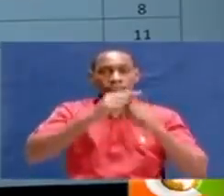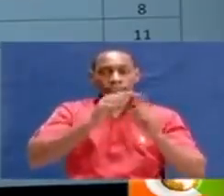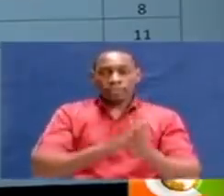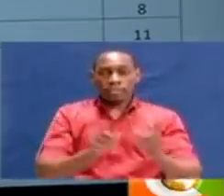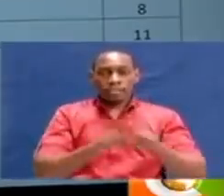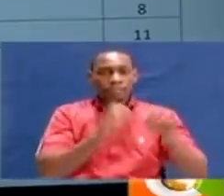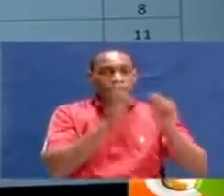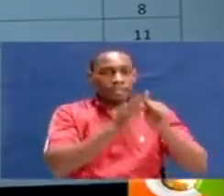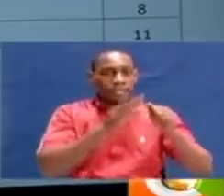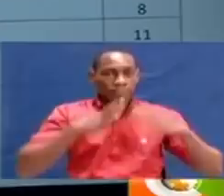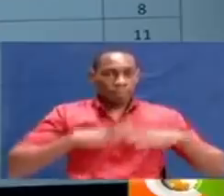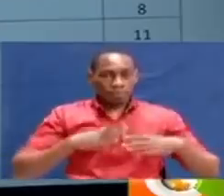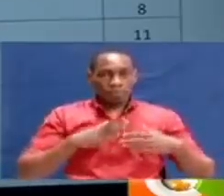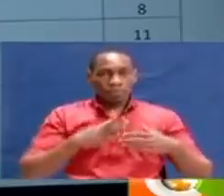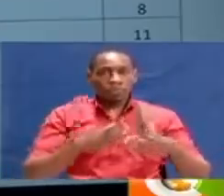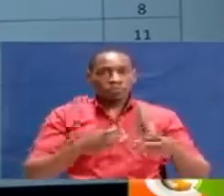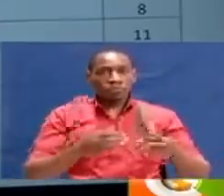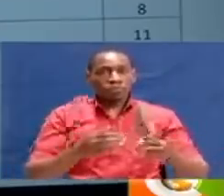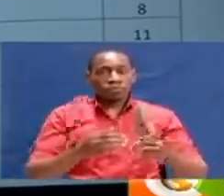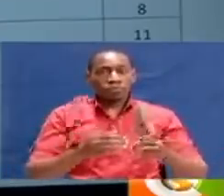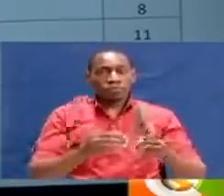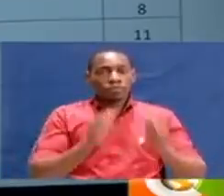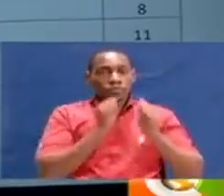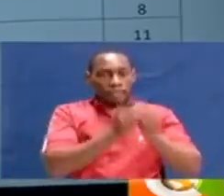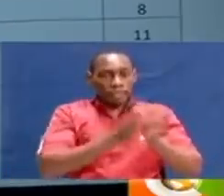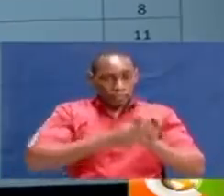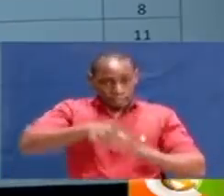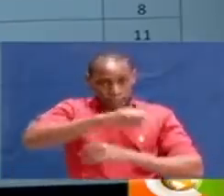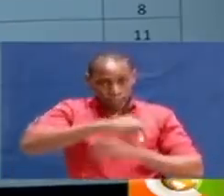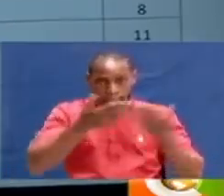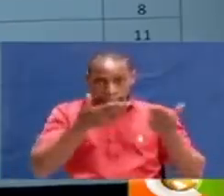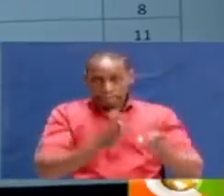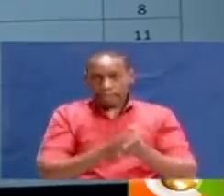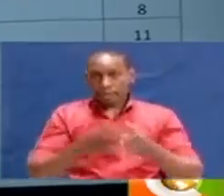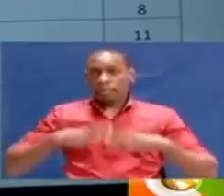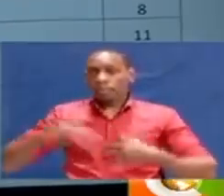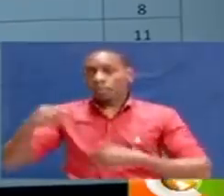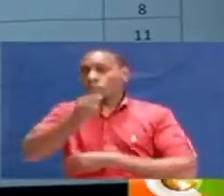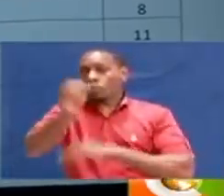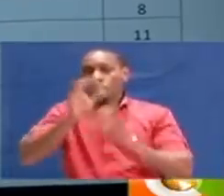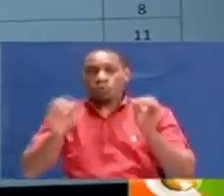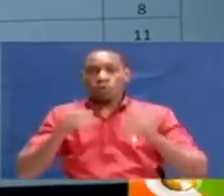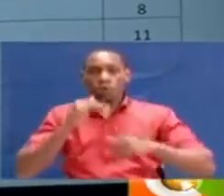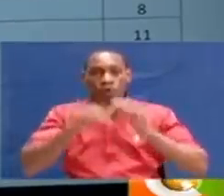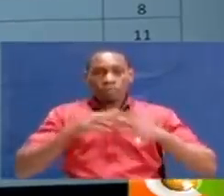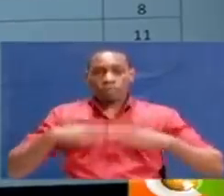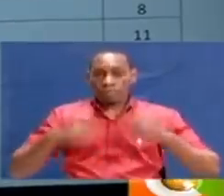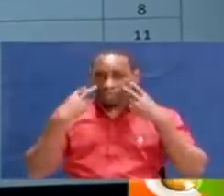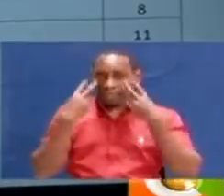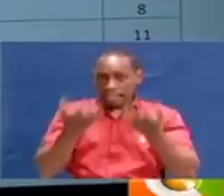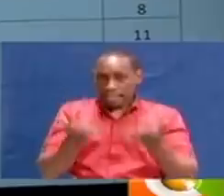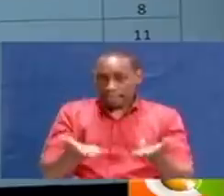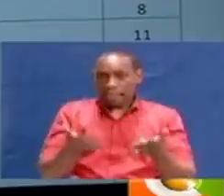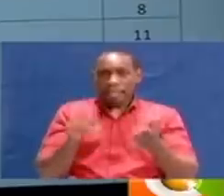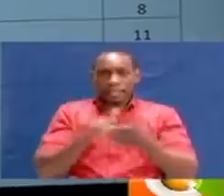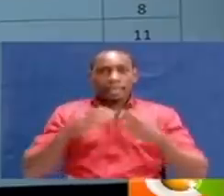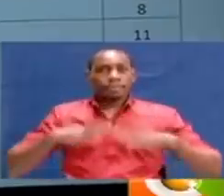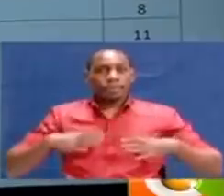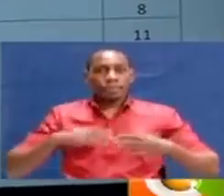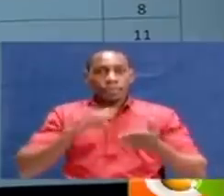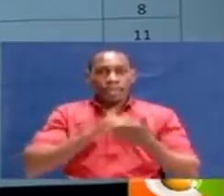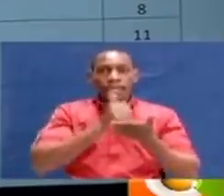us. It's important for us to say that these people are not in the streets. All these people you are seeing here are people who are in